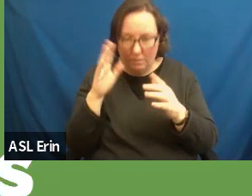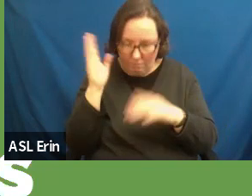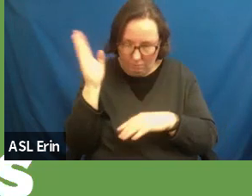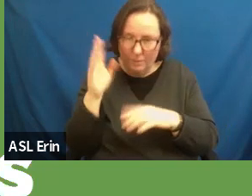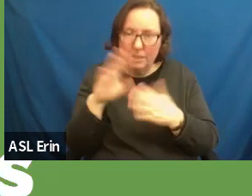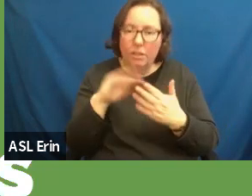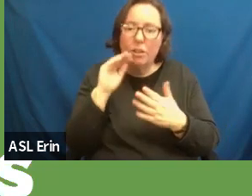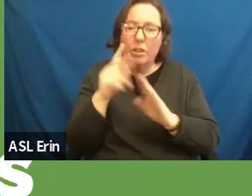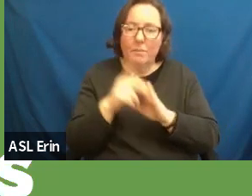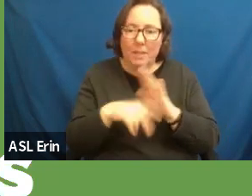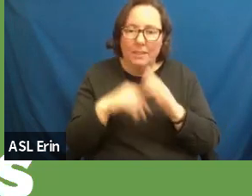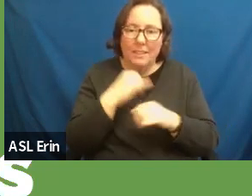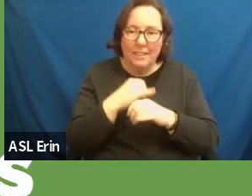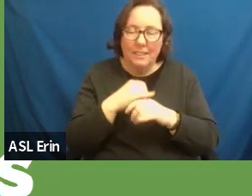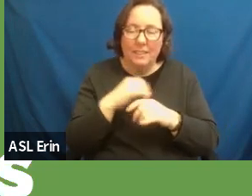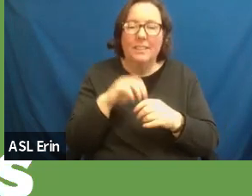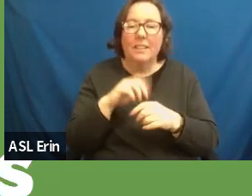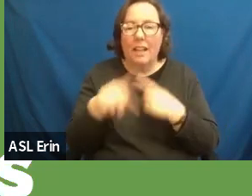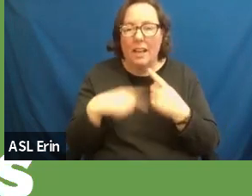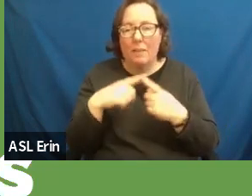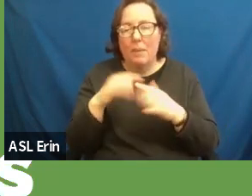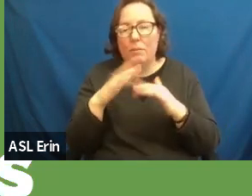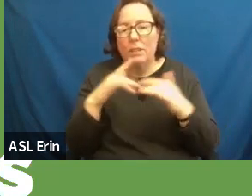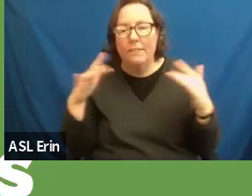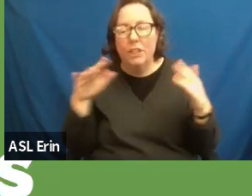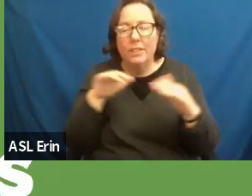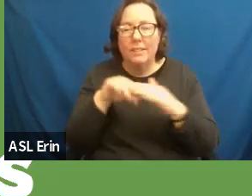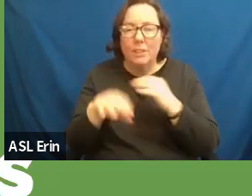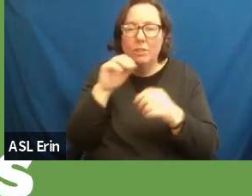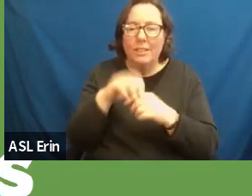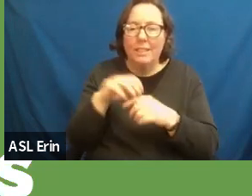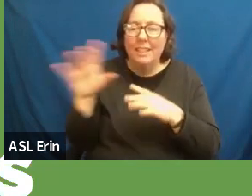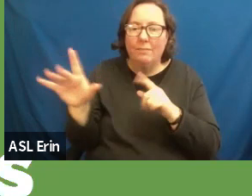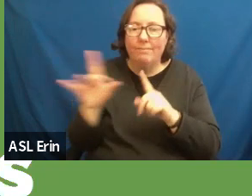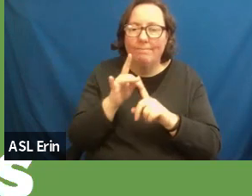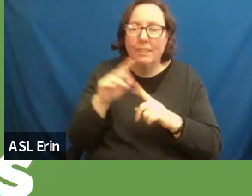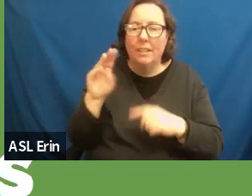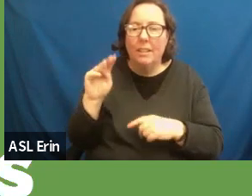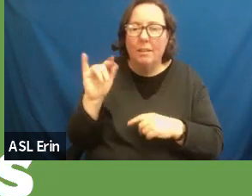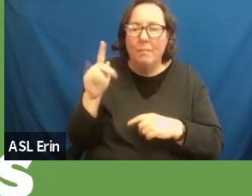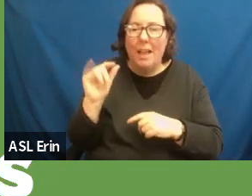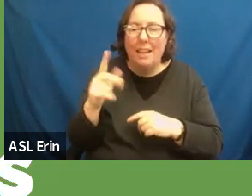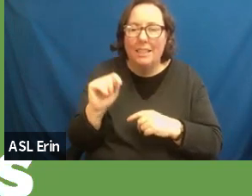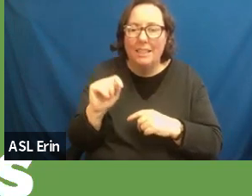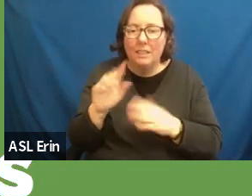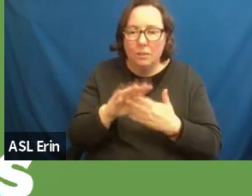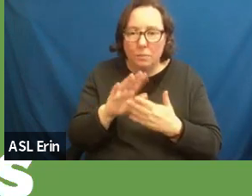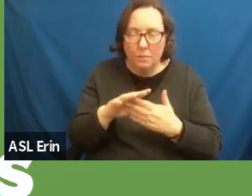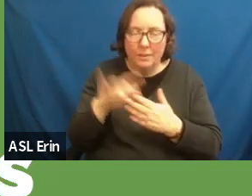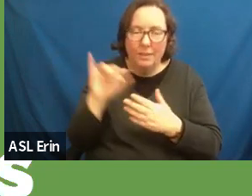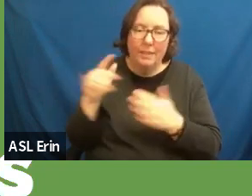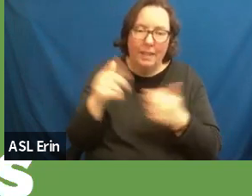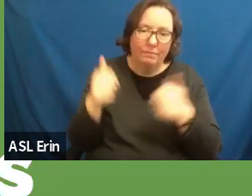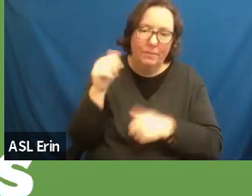admissions at magnet schools. The Learning Policy Institute is presided by Dr. Linda Darling-Hammond, who was